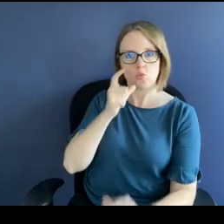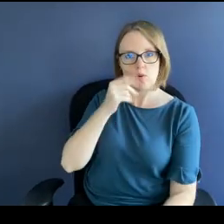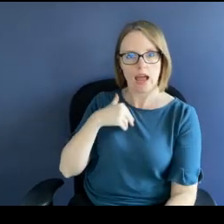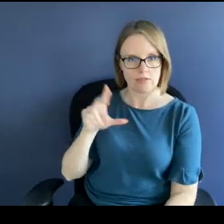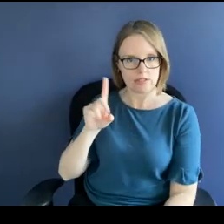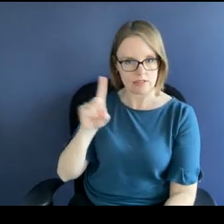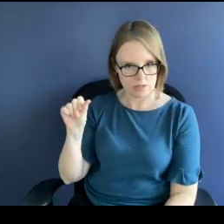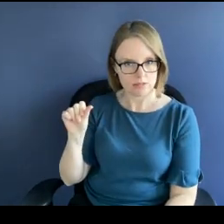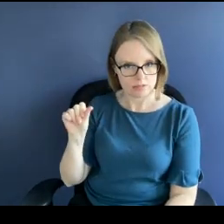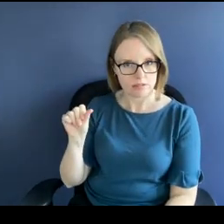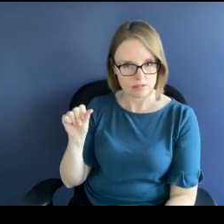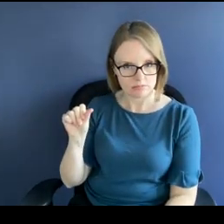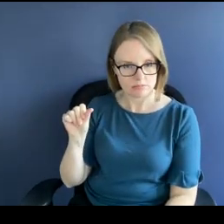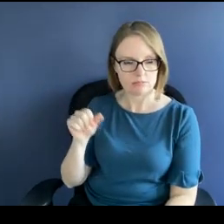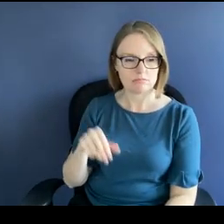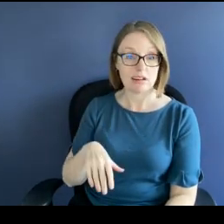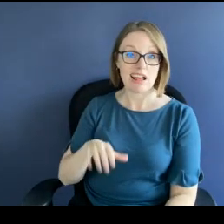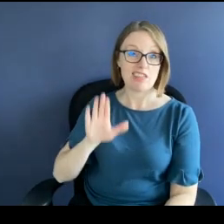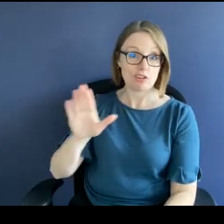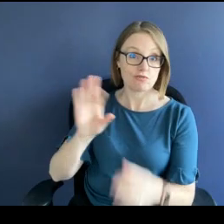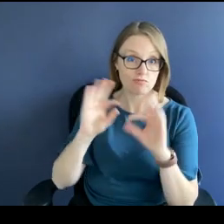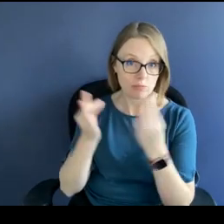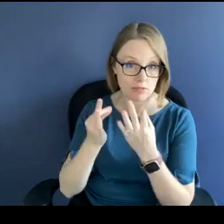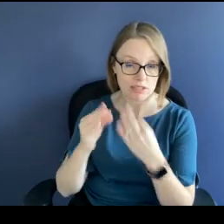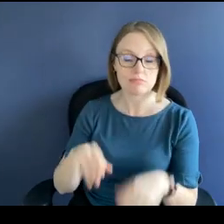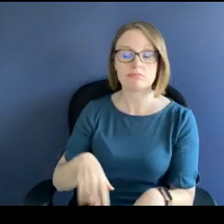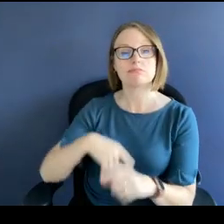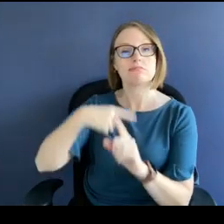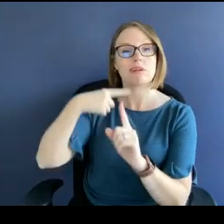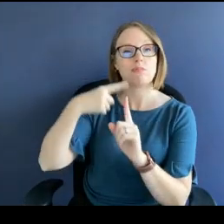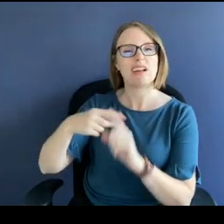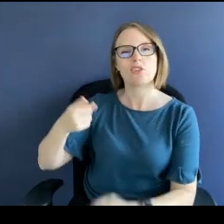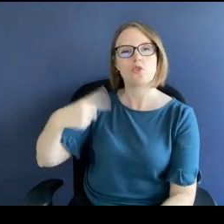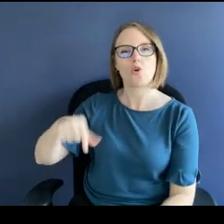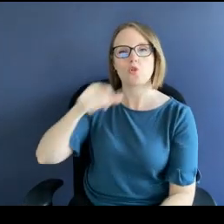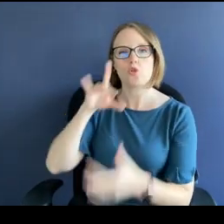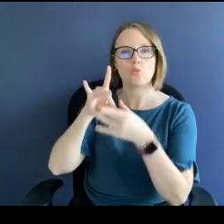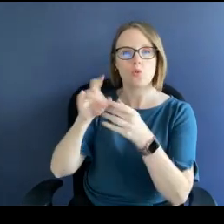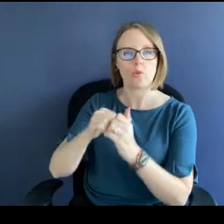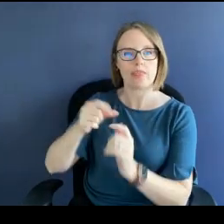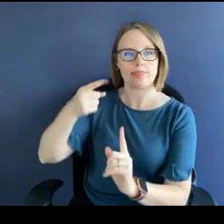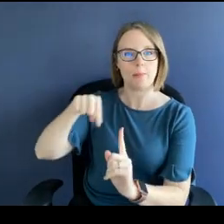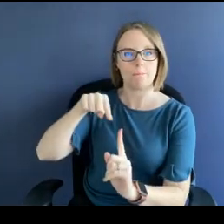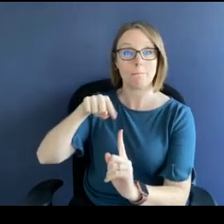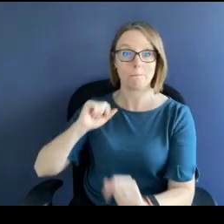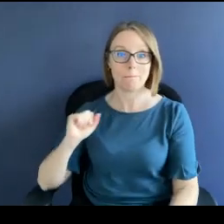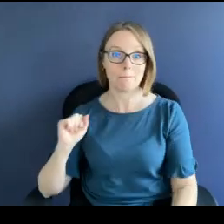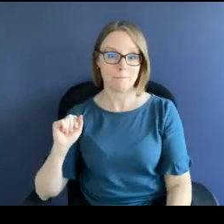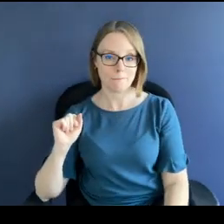disabilities, their households, and those associated with them.